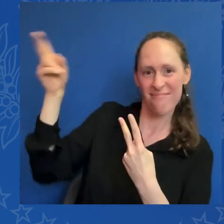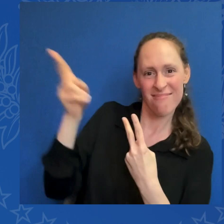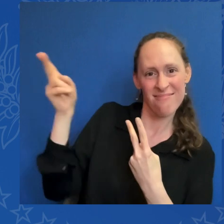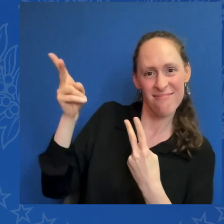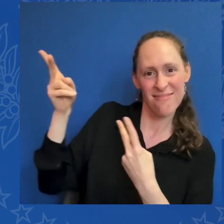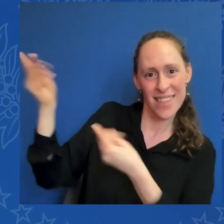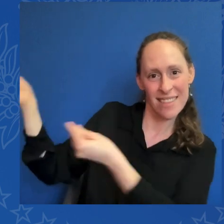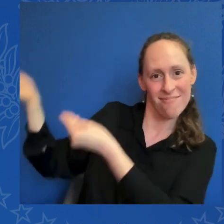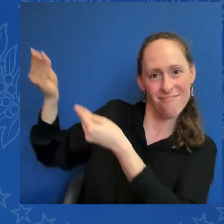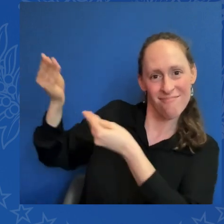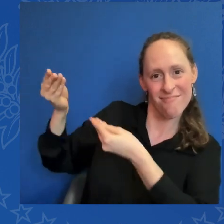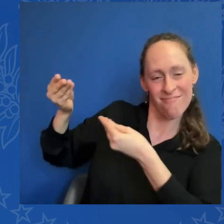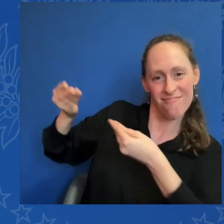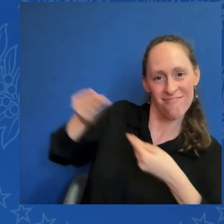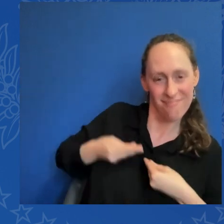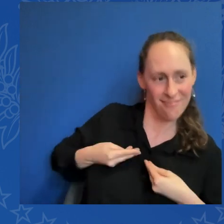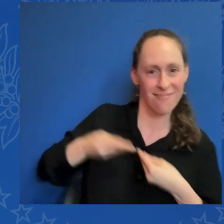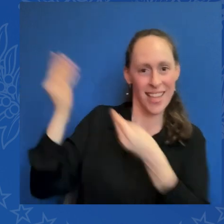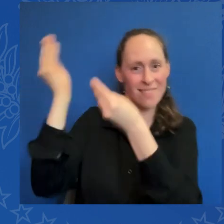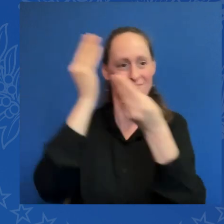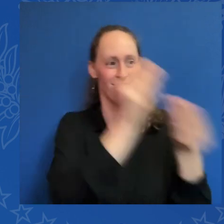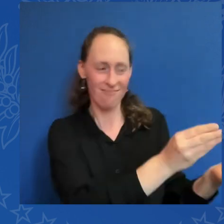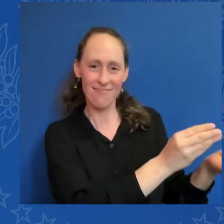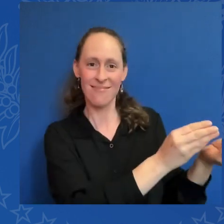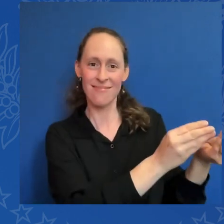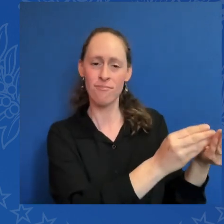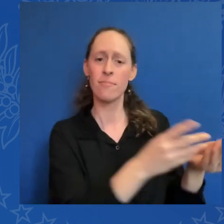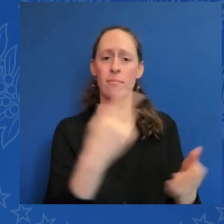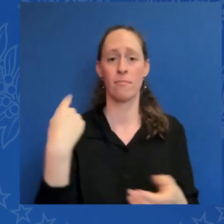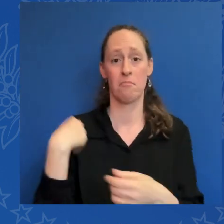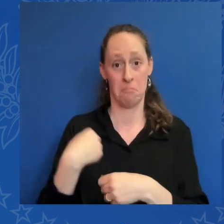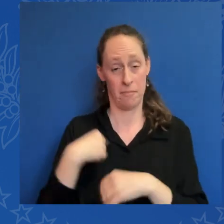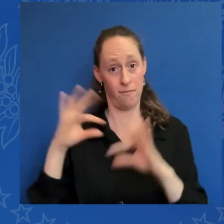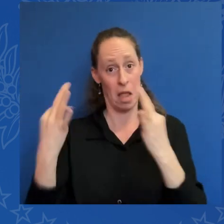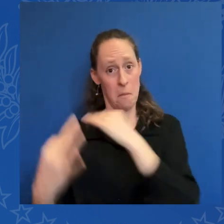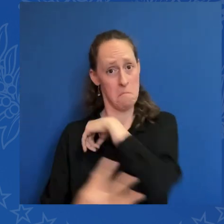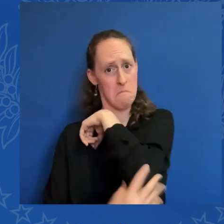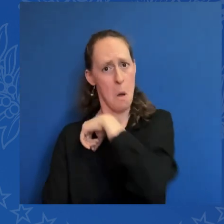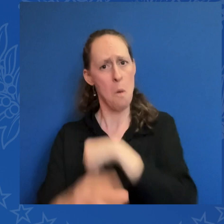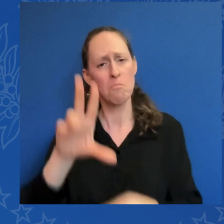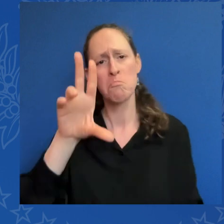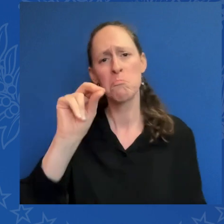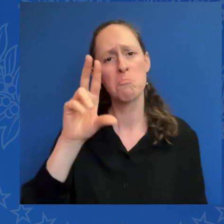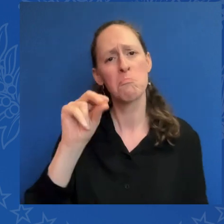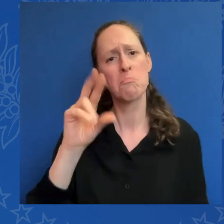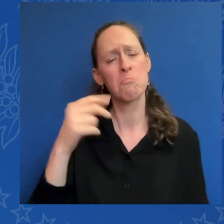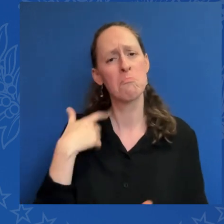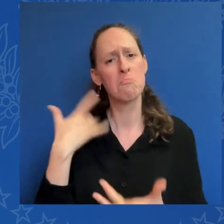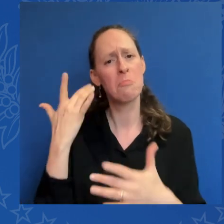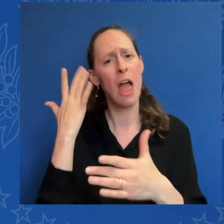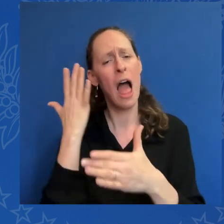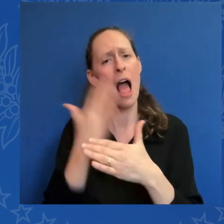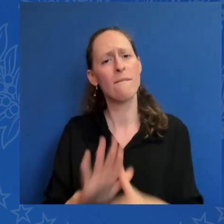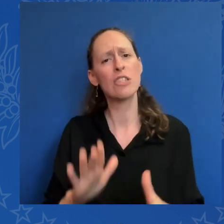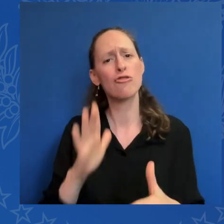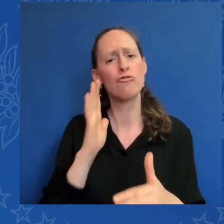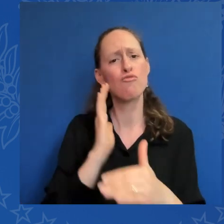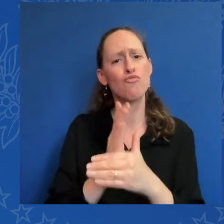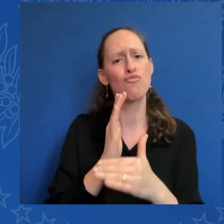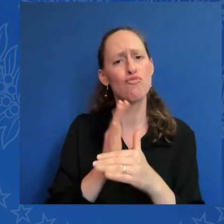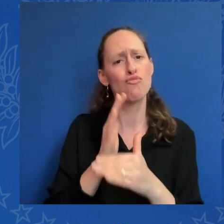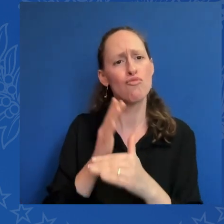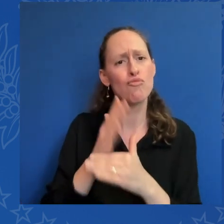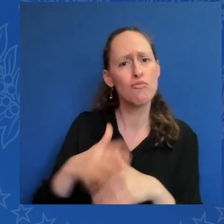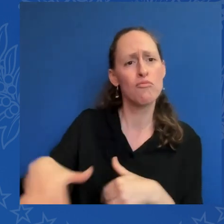development of similar homes, of 75 homes. It was a nice neighborhood. And we had 3 bedrooms,